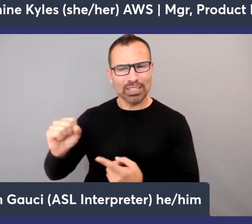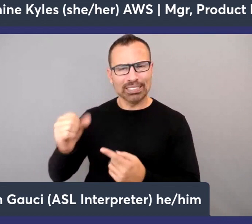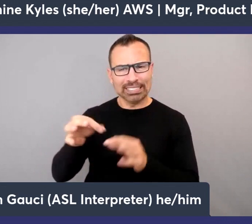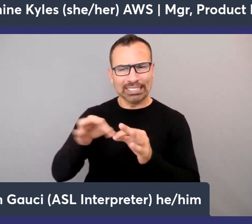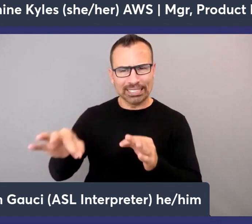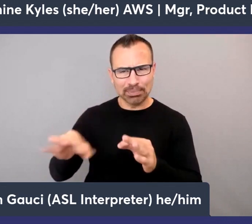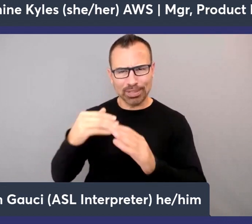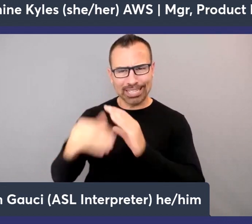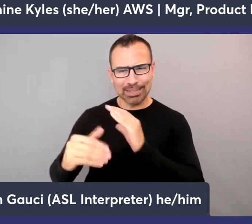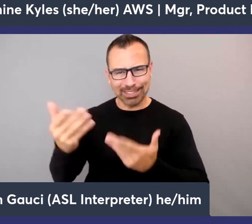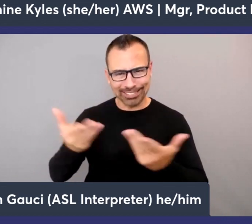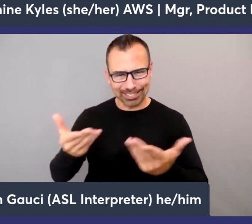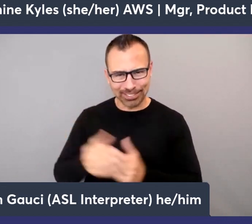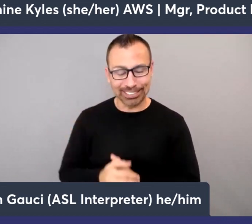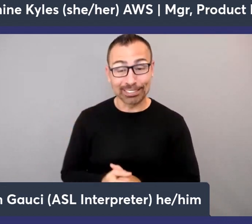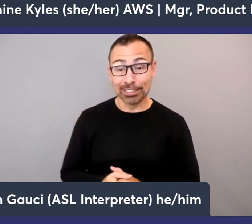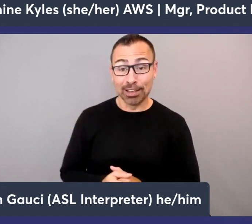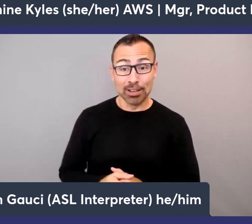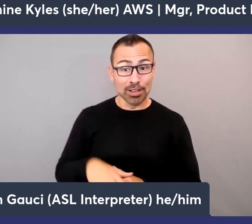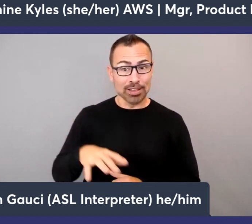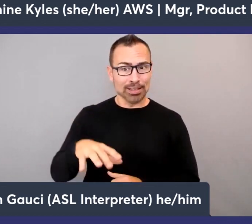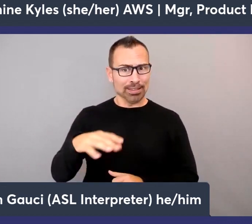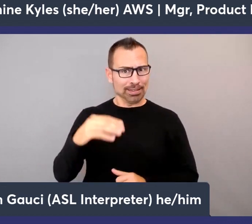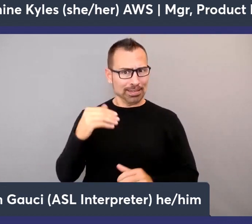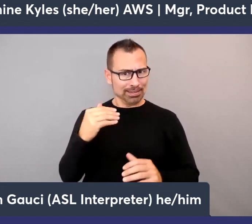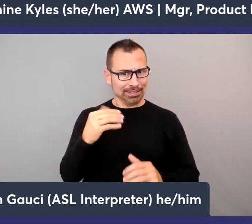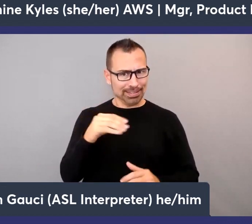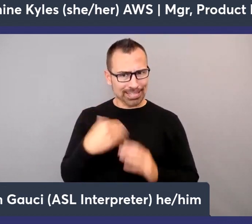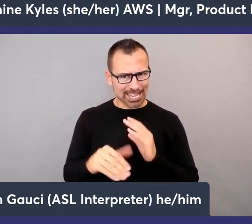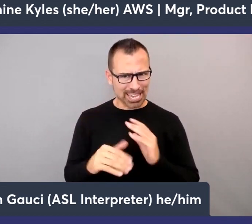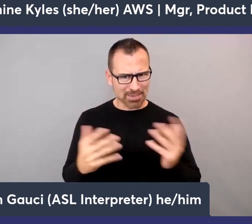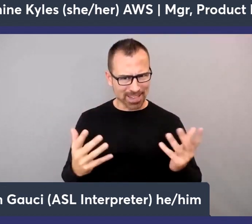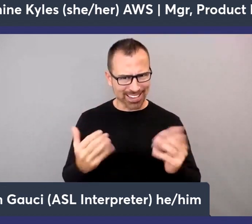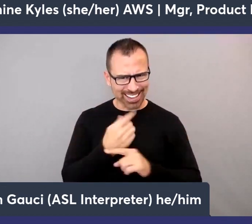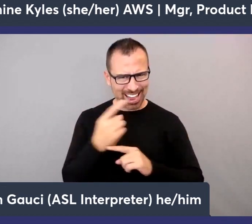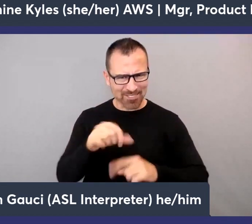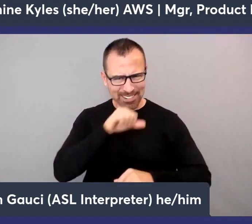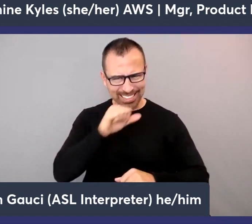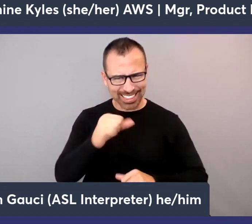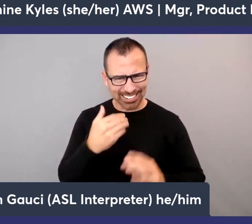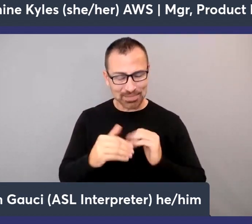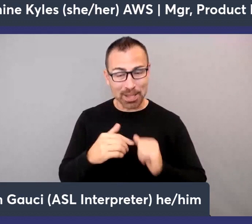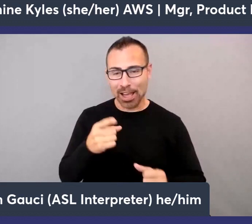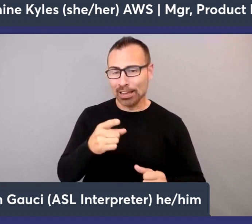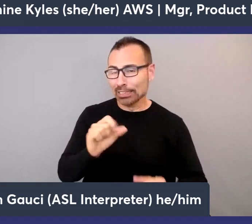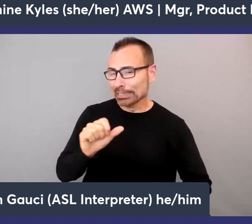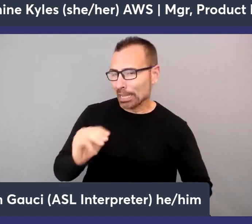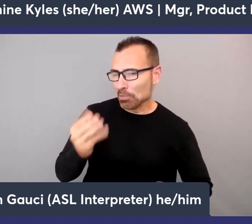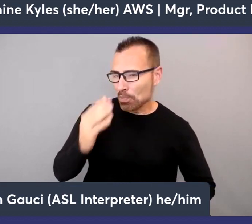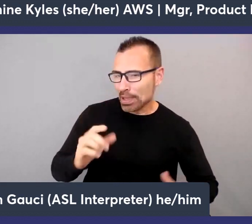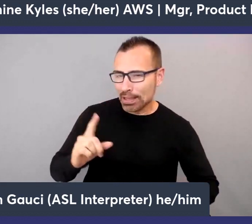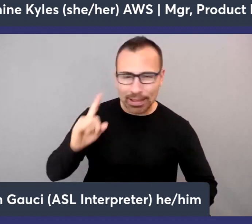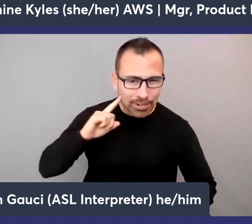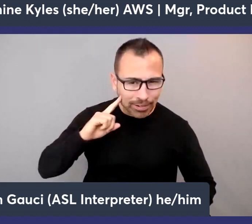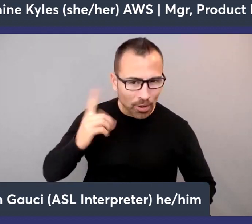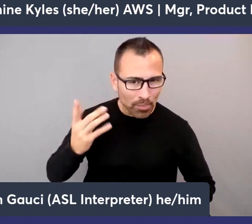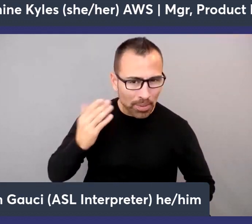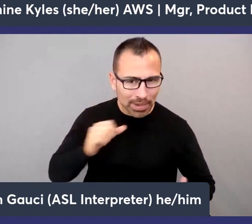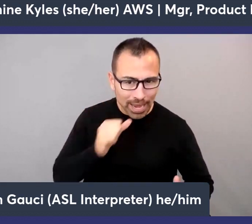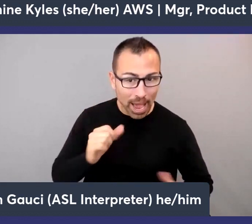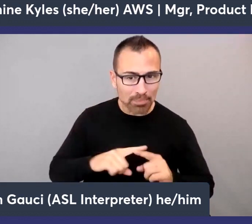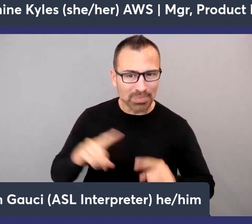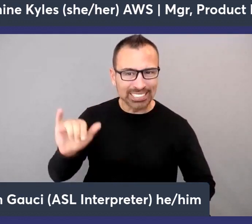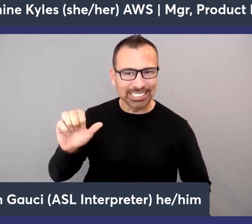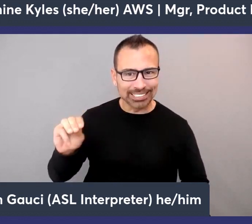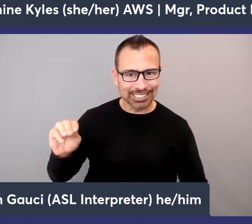Email. Everybody loves email, right? Sam, I don't know if you heard this or not. You were backstage, so you may have. But Jasmine